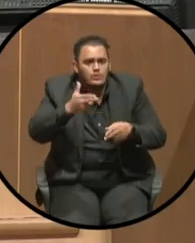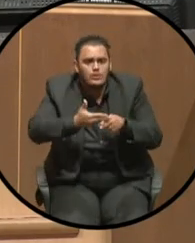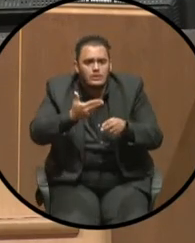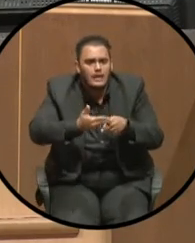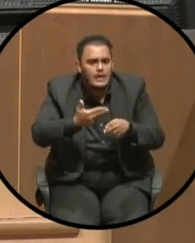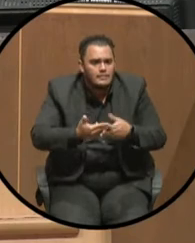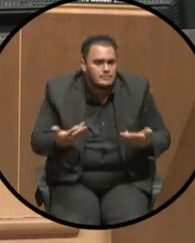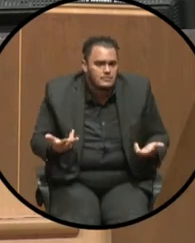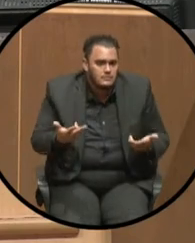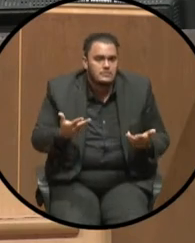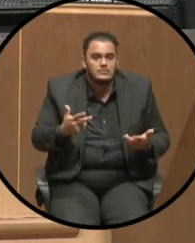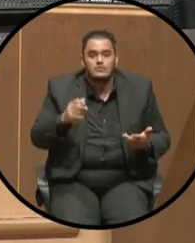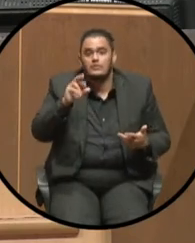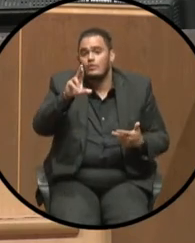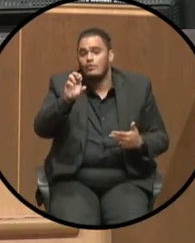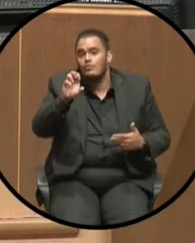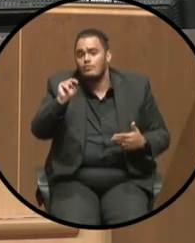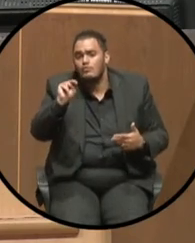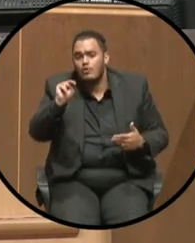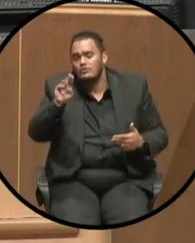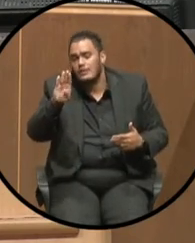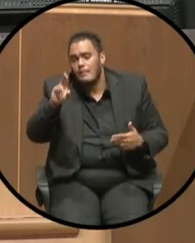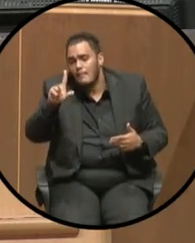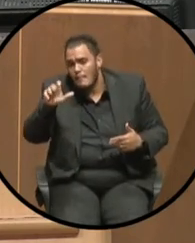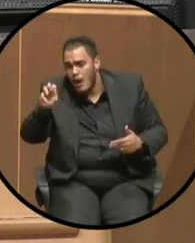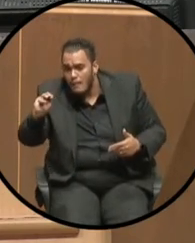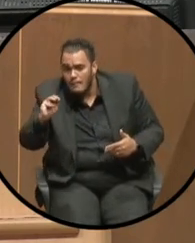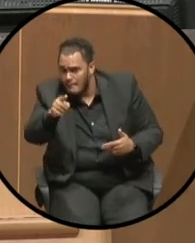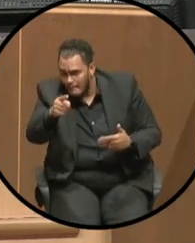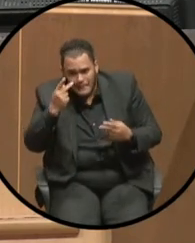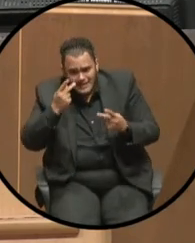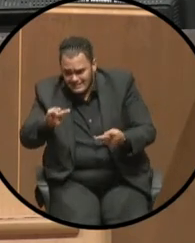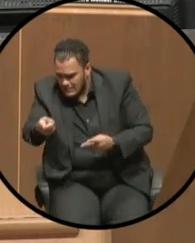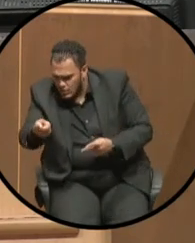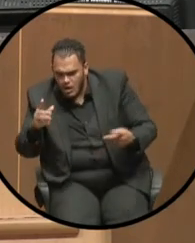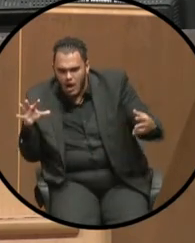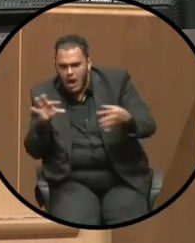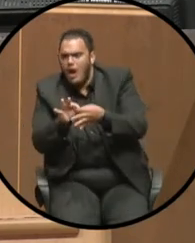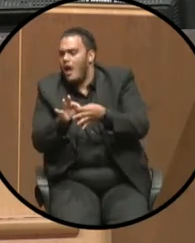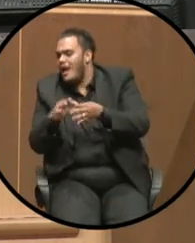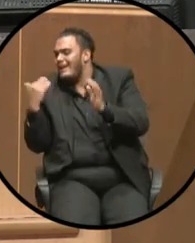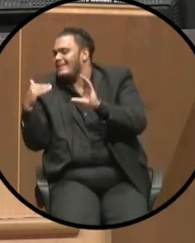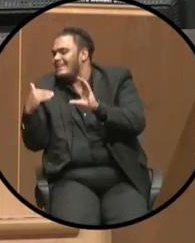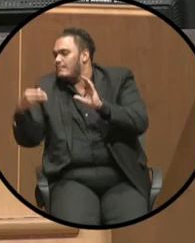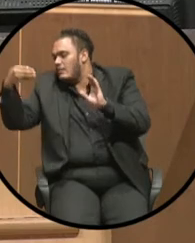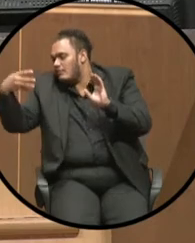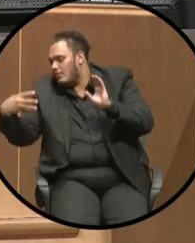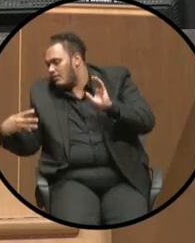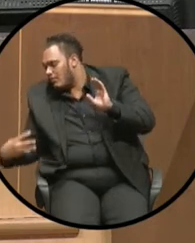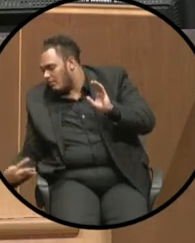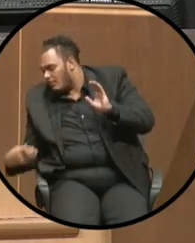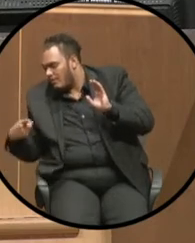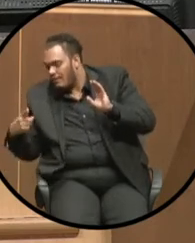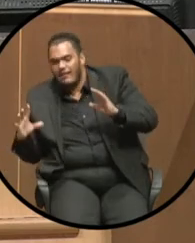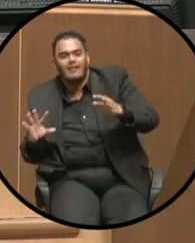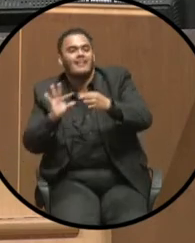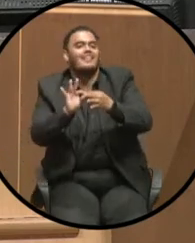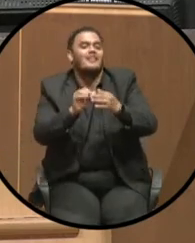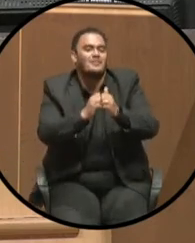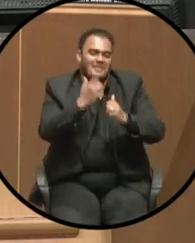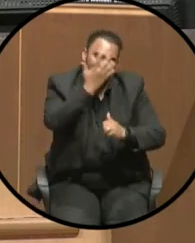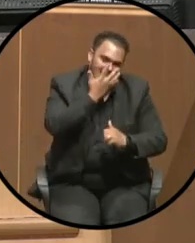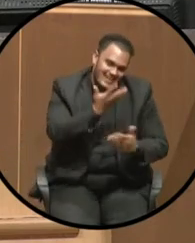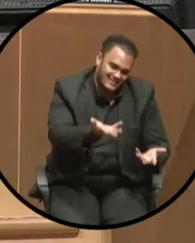Ms. Rosenthal, I'd gotten so many emails from her, and the first time I saw her, I could connect a name with a face. But I wanted to hear from the board. So let me begin with